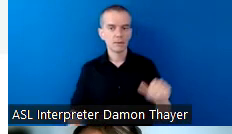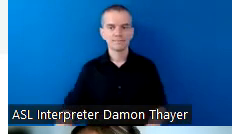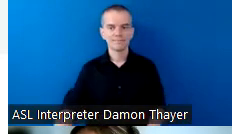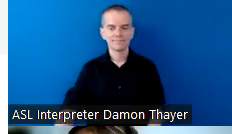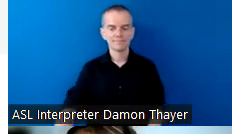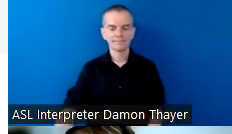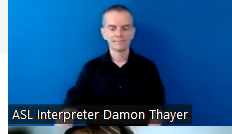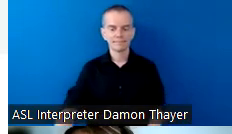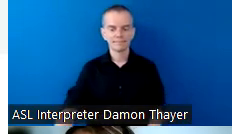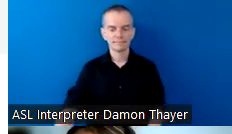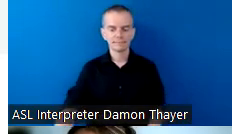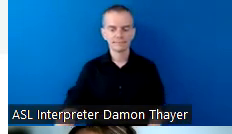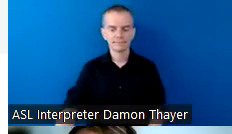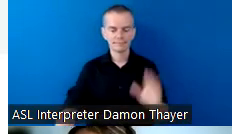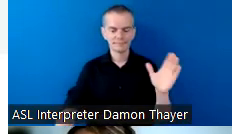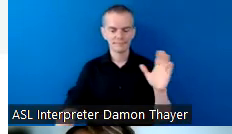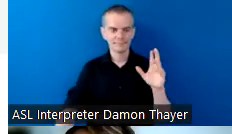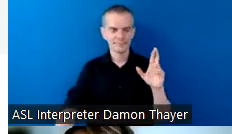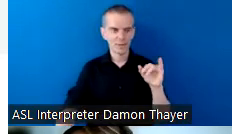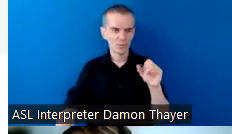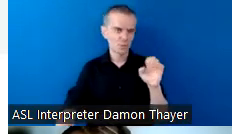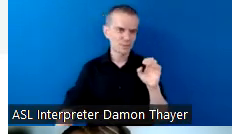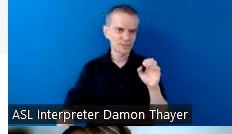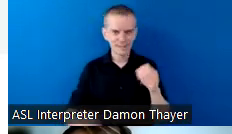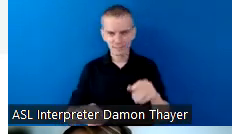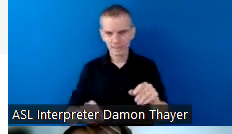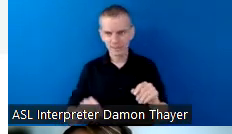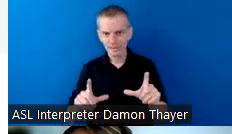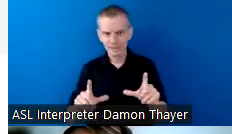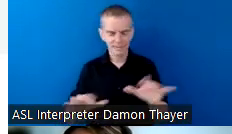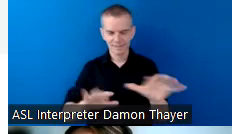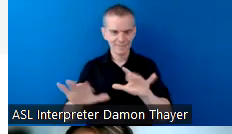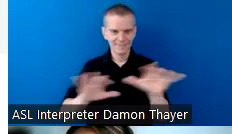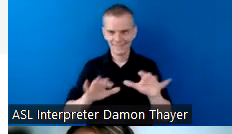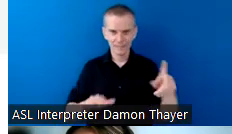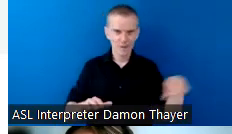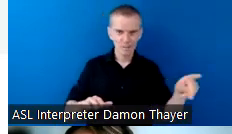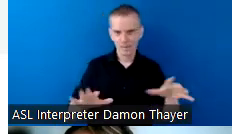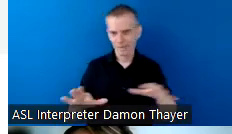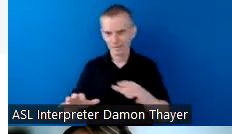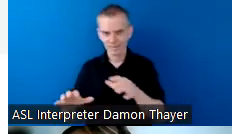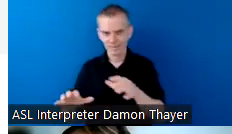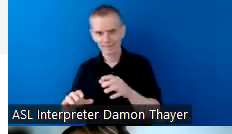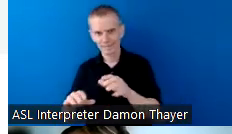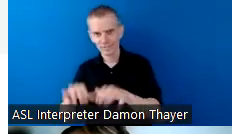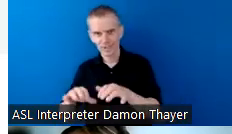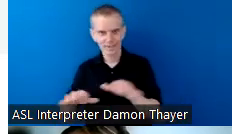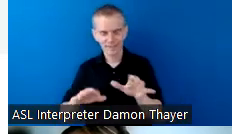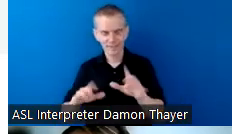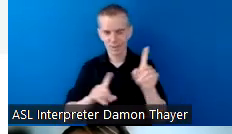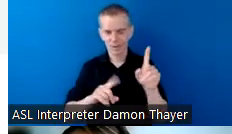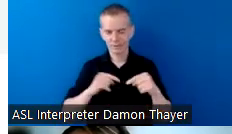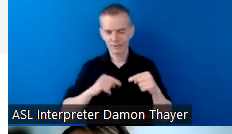Thank you. Let me get my chat screen up. Kind of got quite a bit going on with the PowerPoint. So let me go